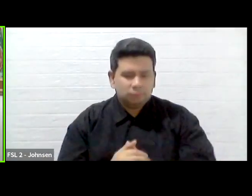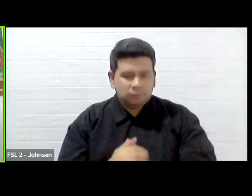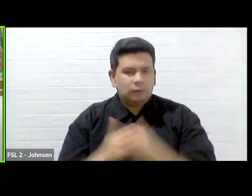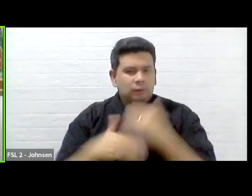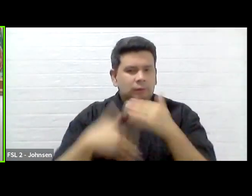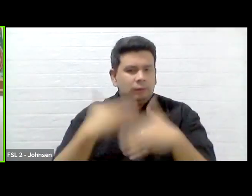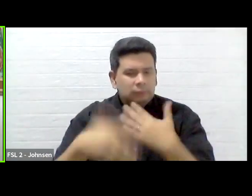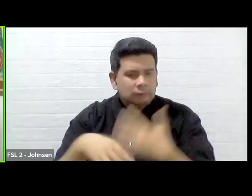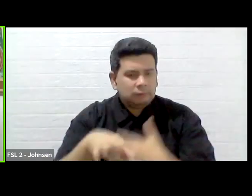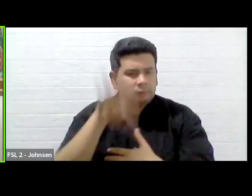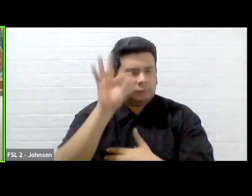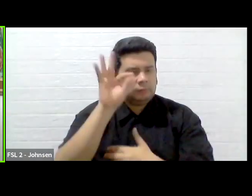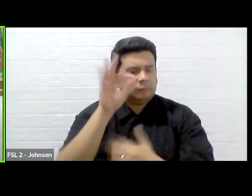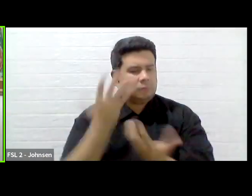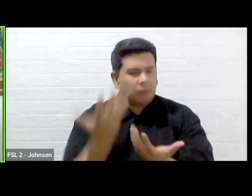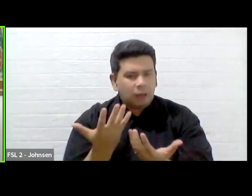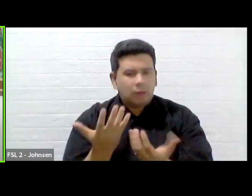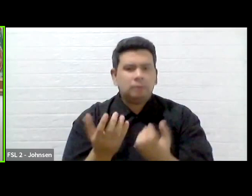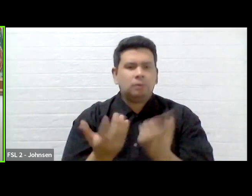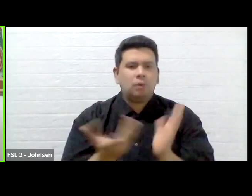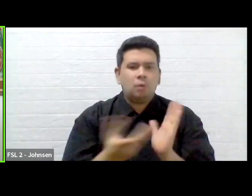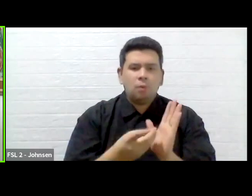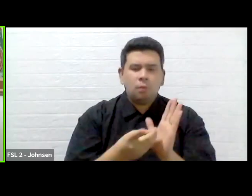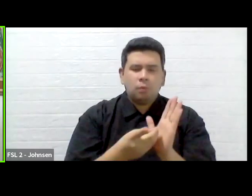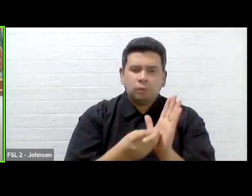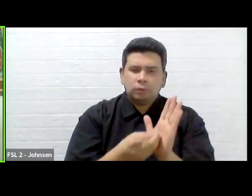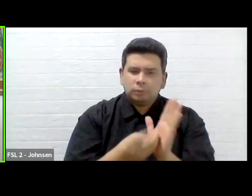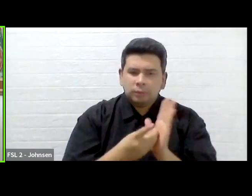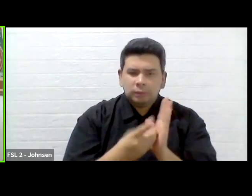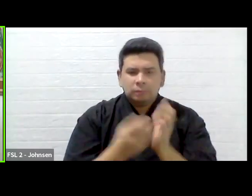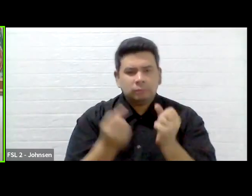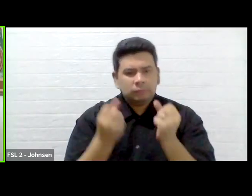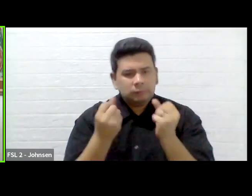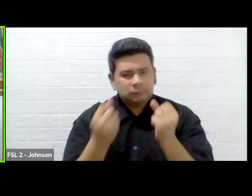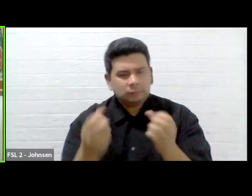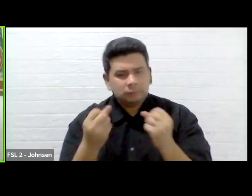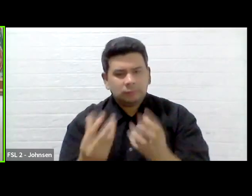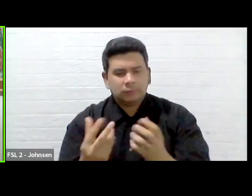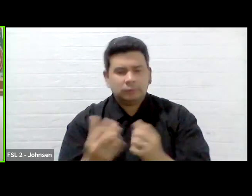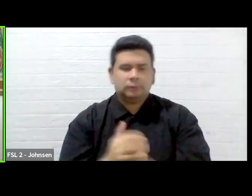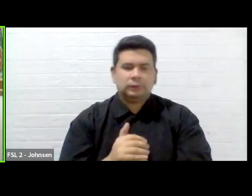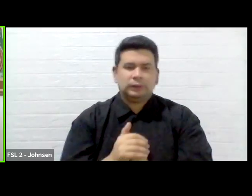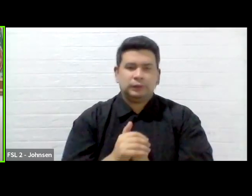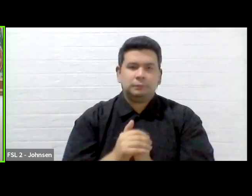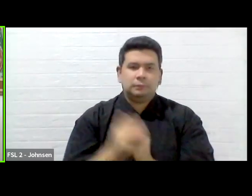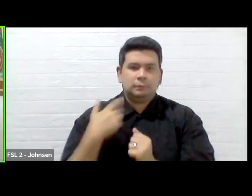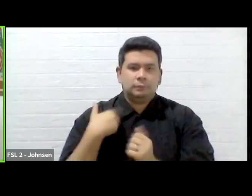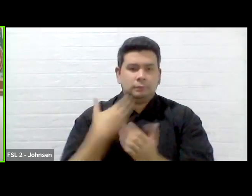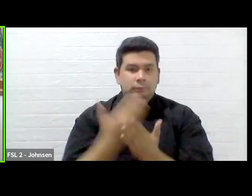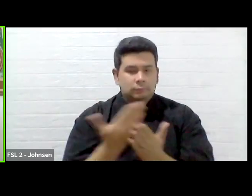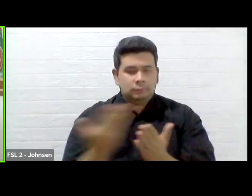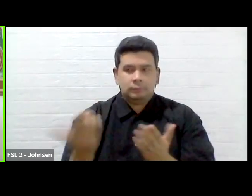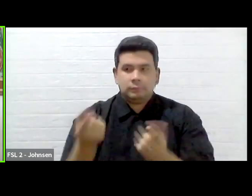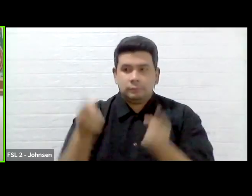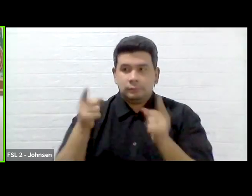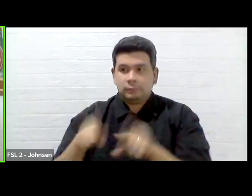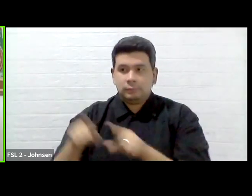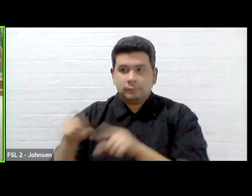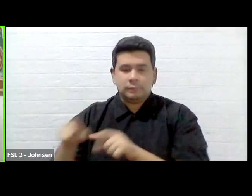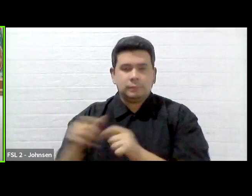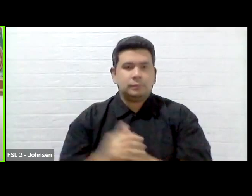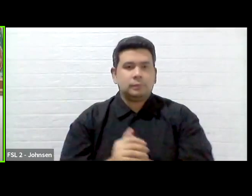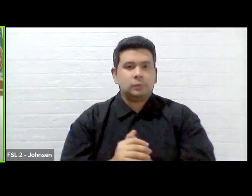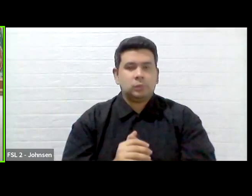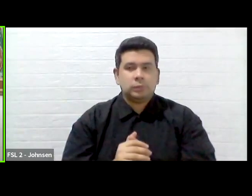was demand. There was a lot of it. And then not only demand, but there were some things already going on. For example, itong